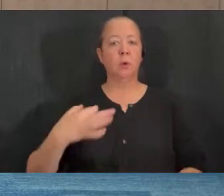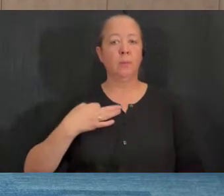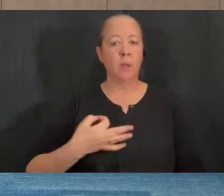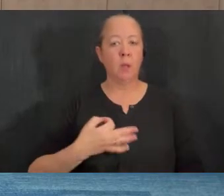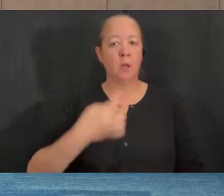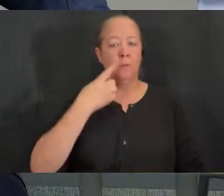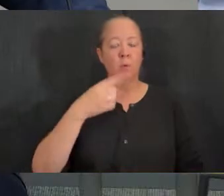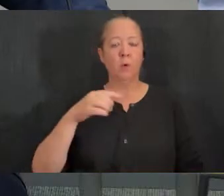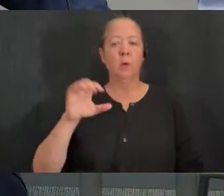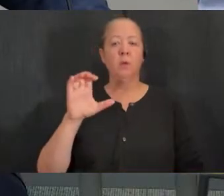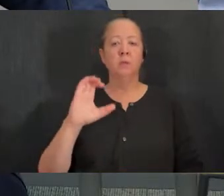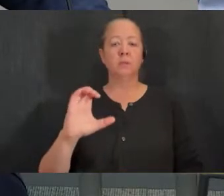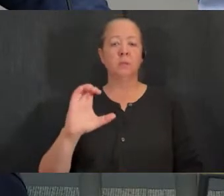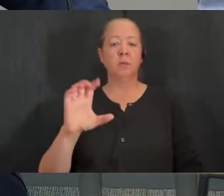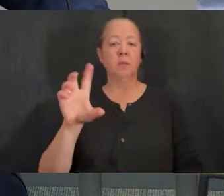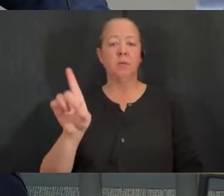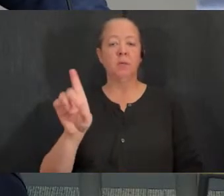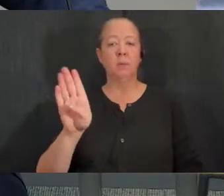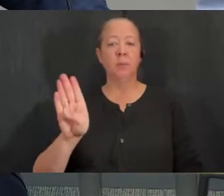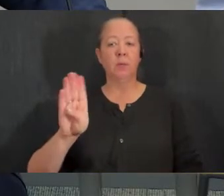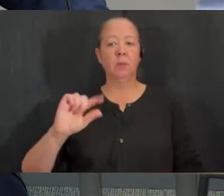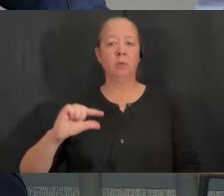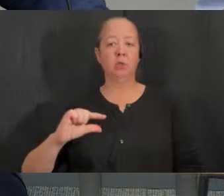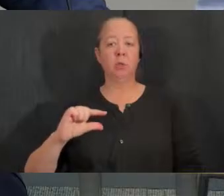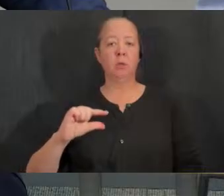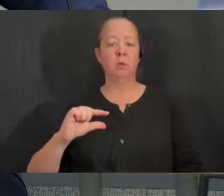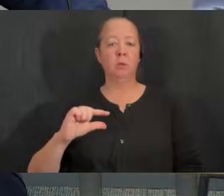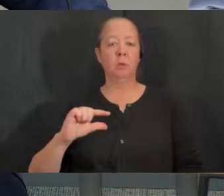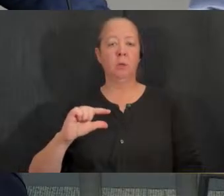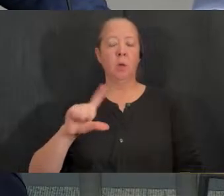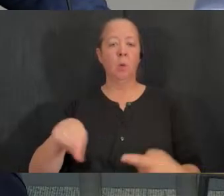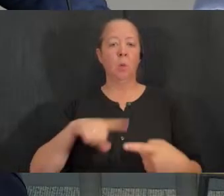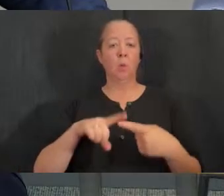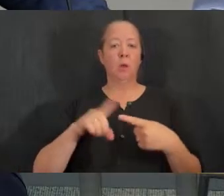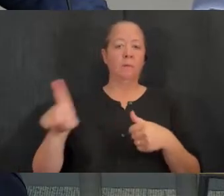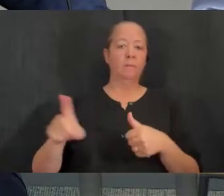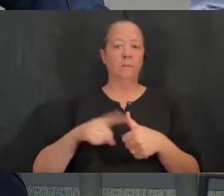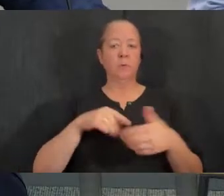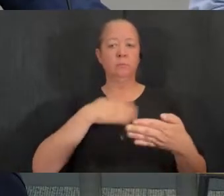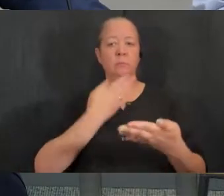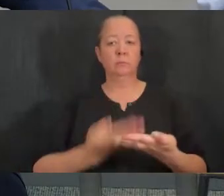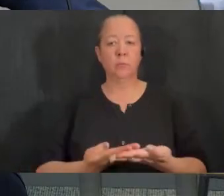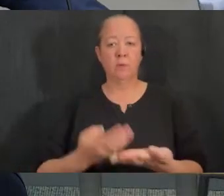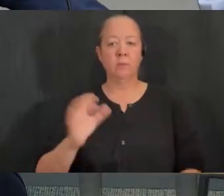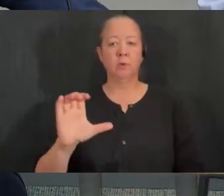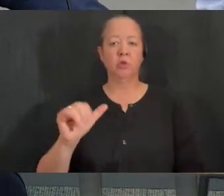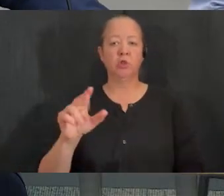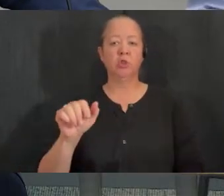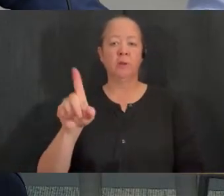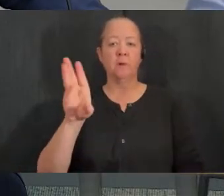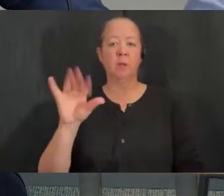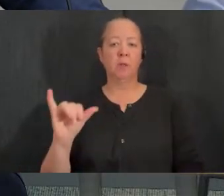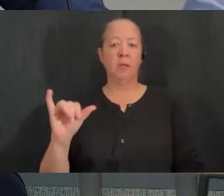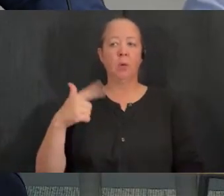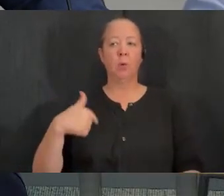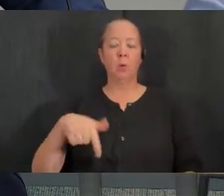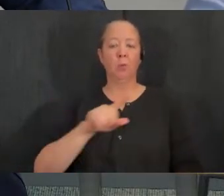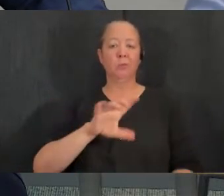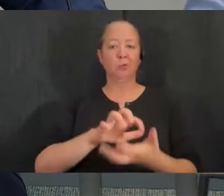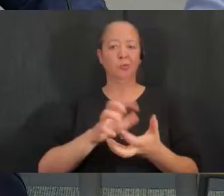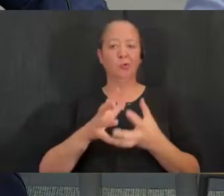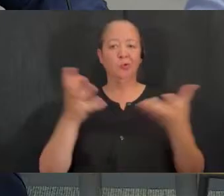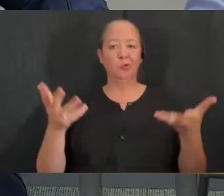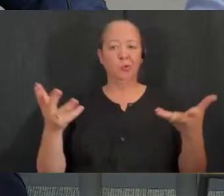was folktale before I got, when I arrived in Cheverly, that Cheverly was too rich to apply for CDBG, just